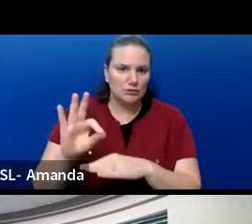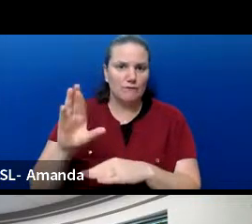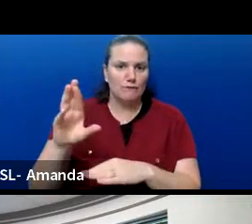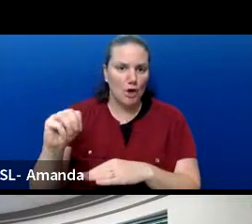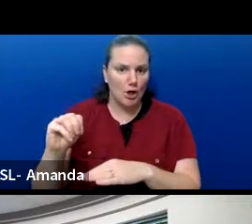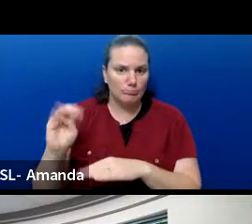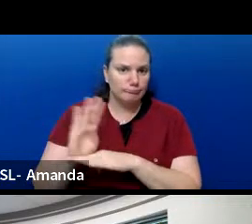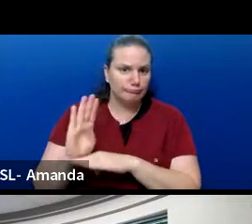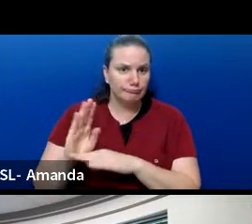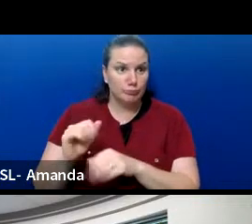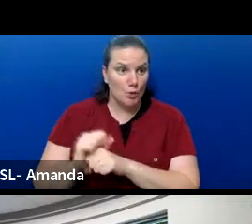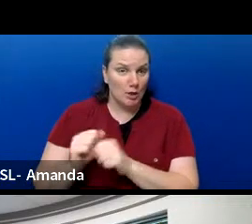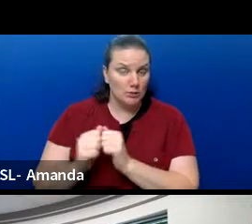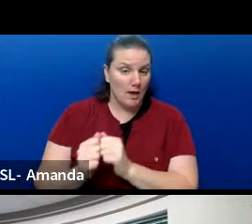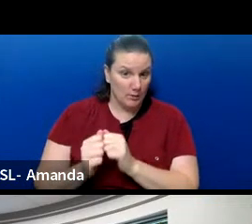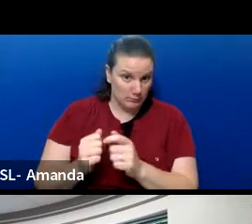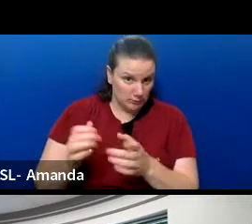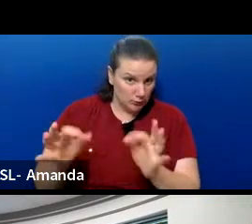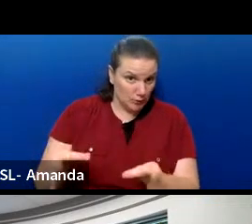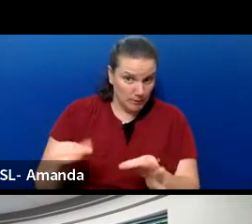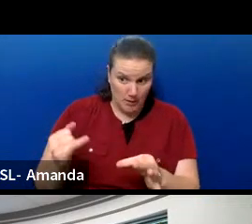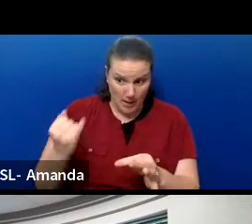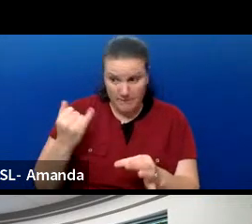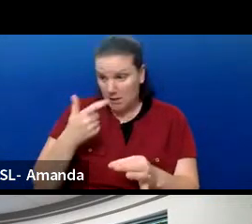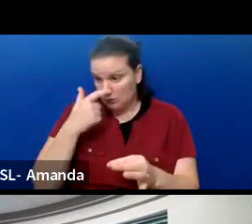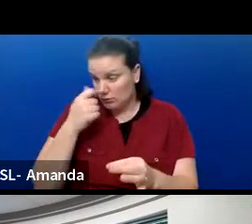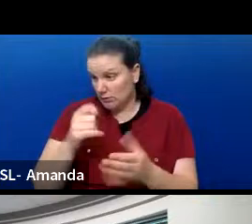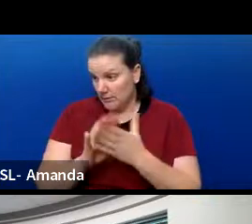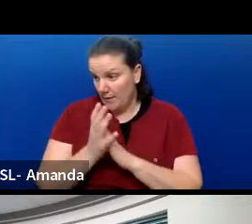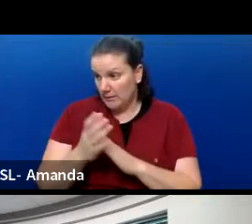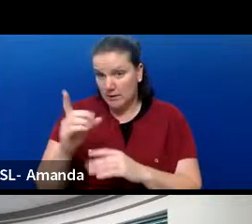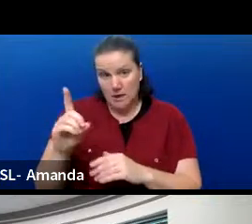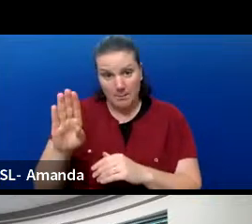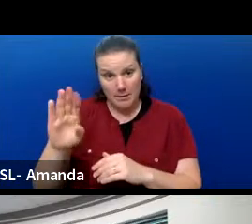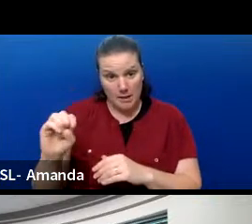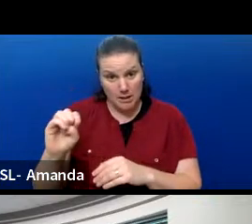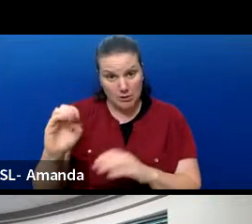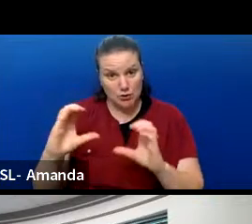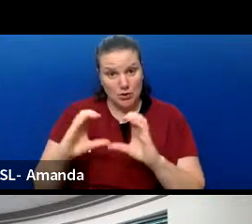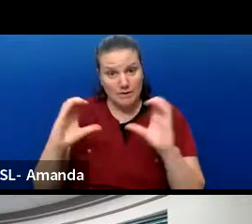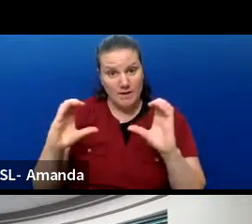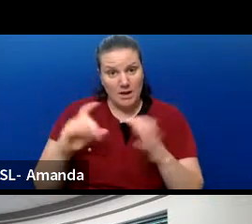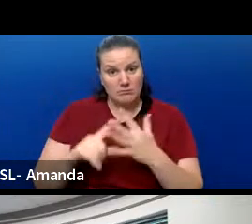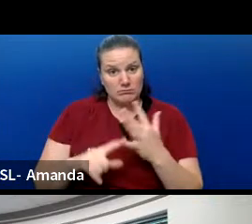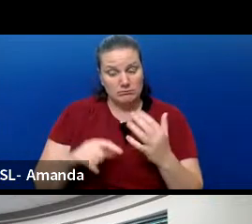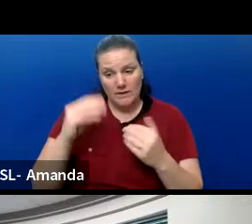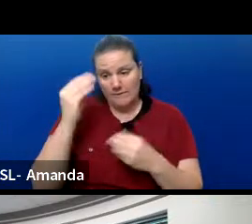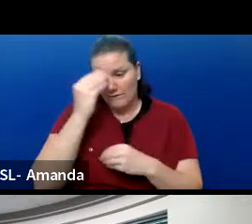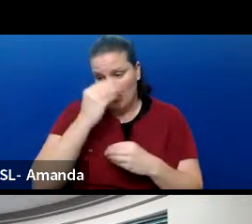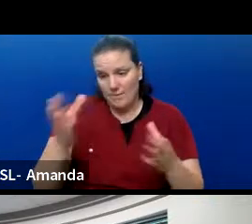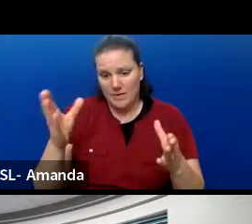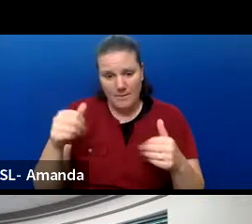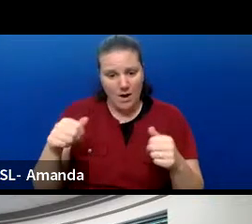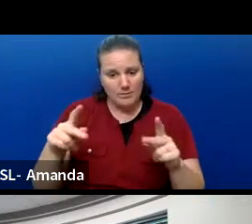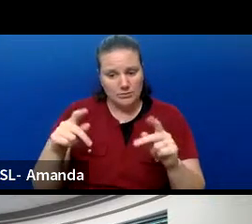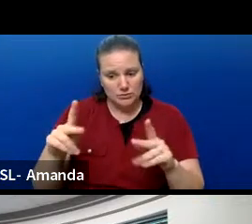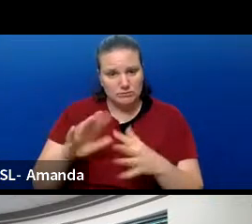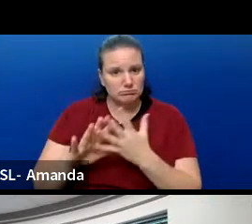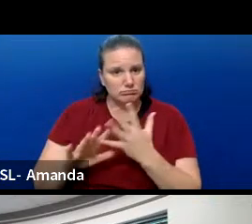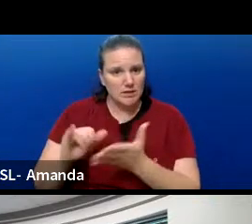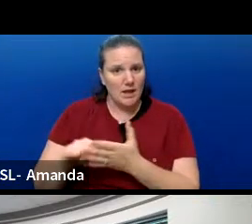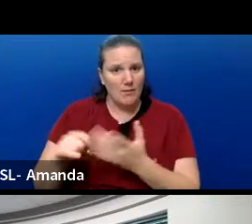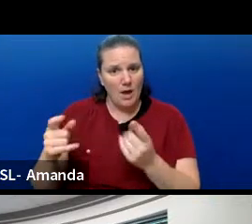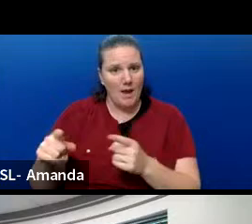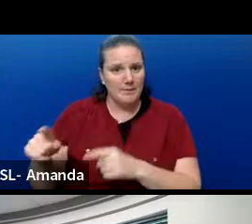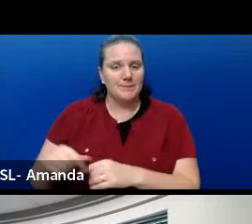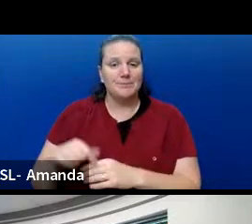determine whether or not there's interest in becoming DBE certified, and just informing them the opportunities that will occur.